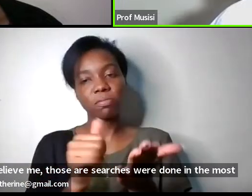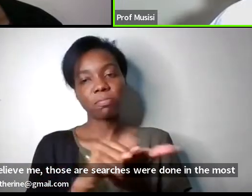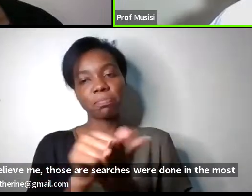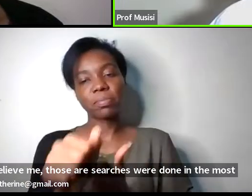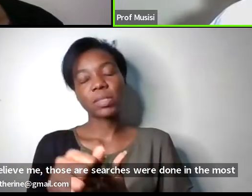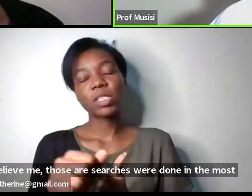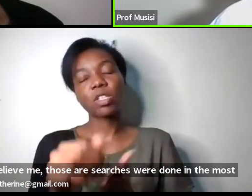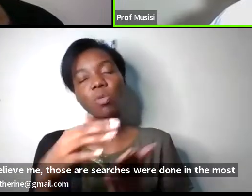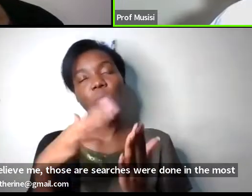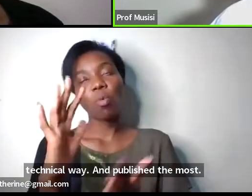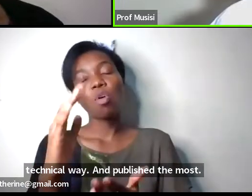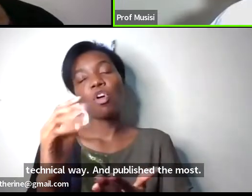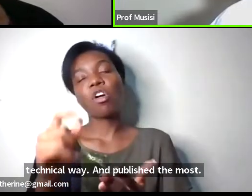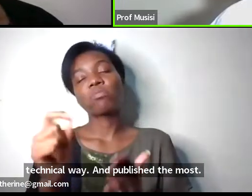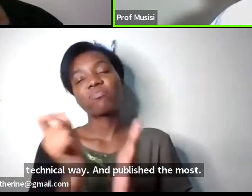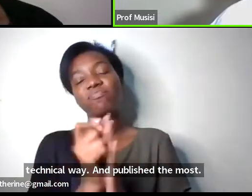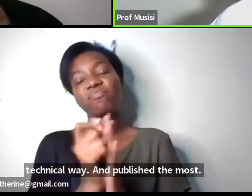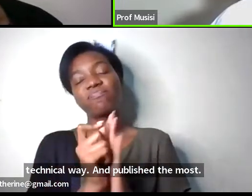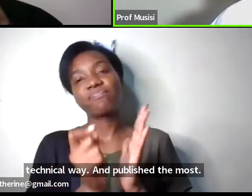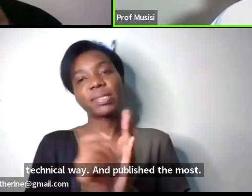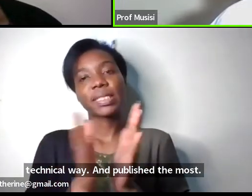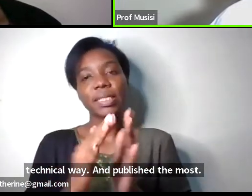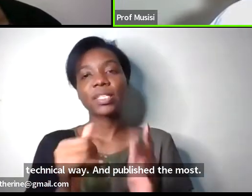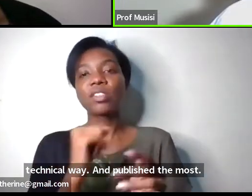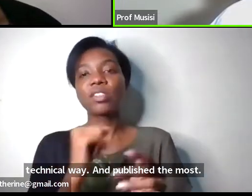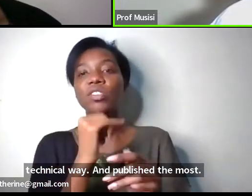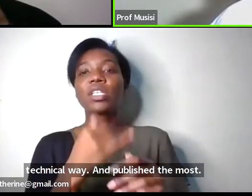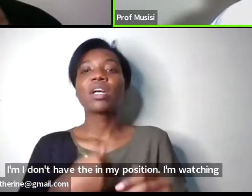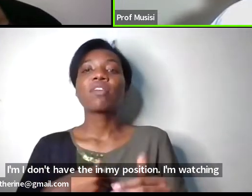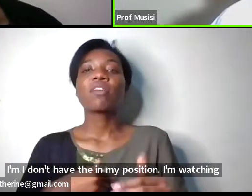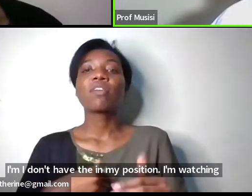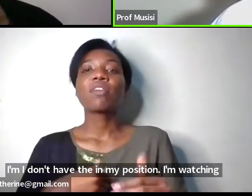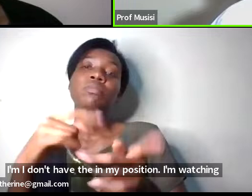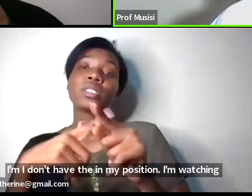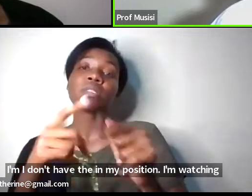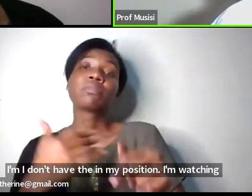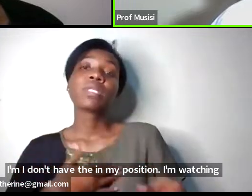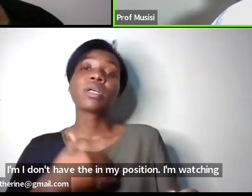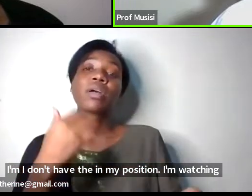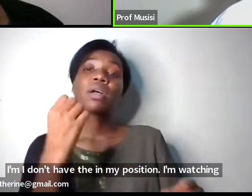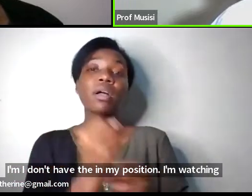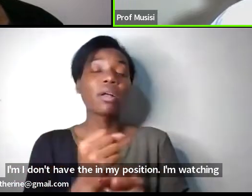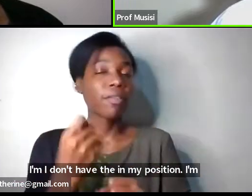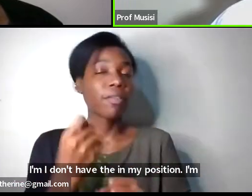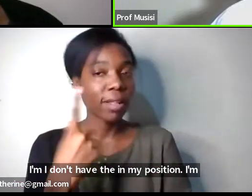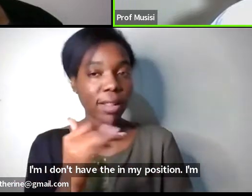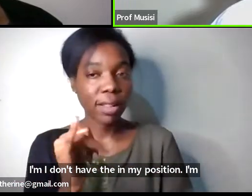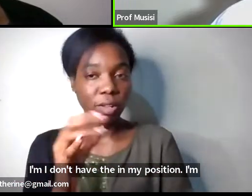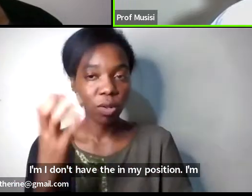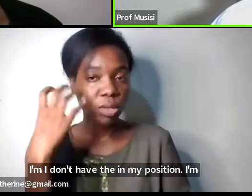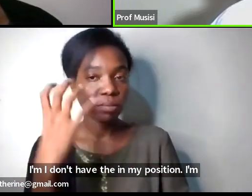journals, and I don't have them in my possession. I'm actually getting them from published articles